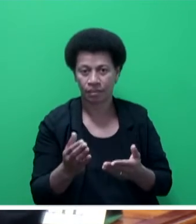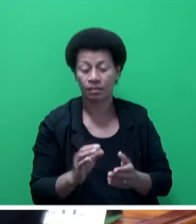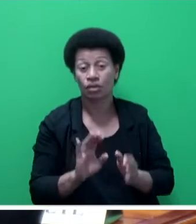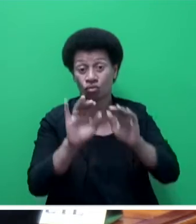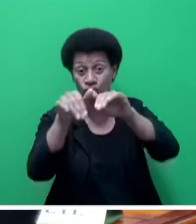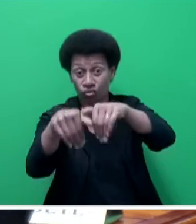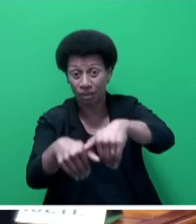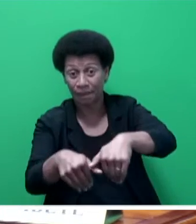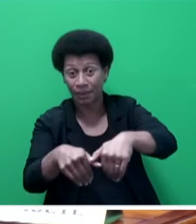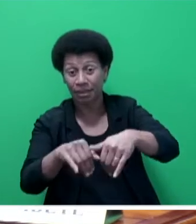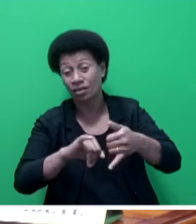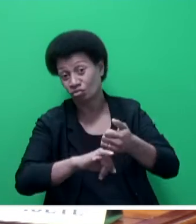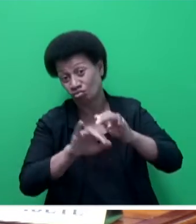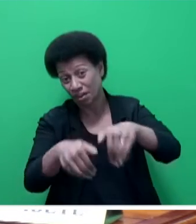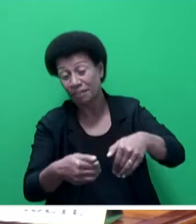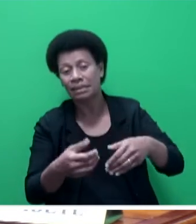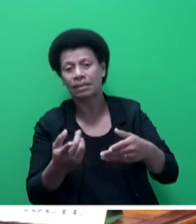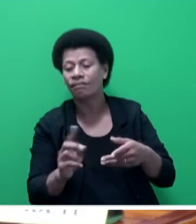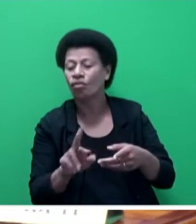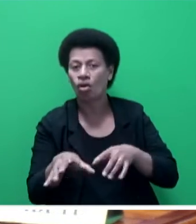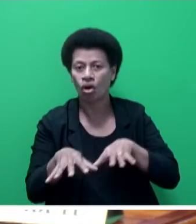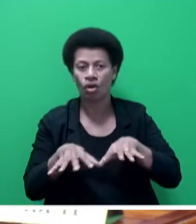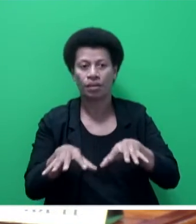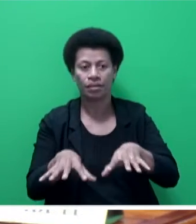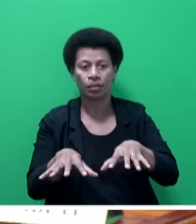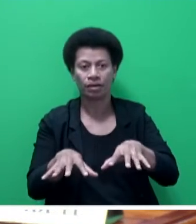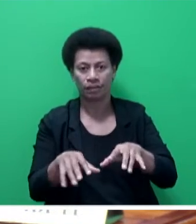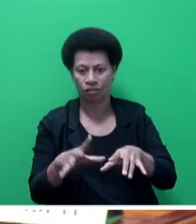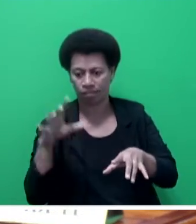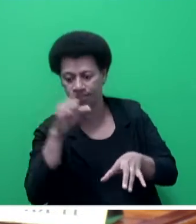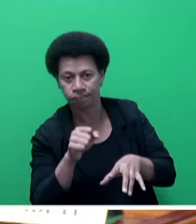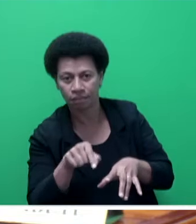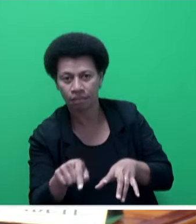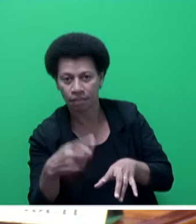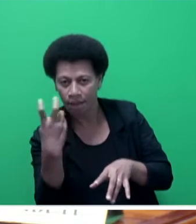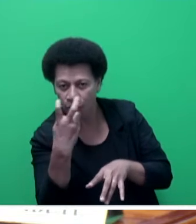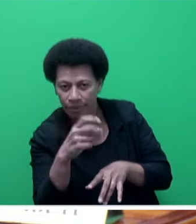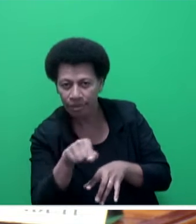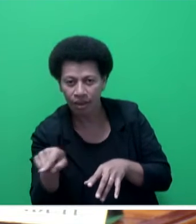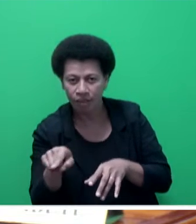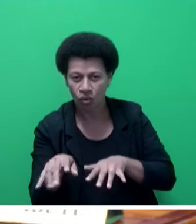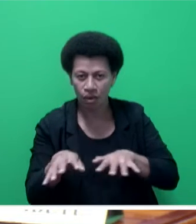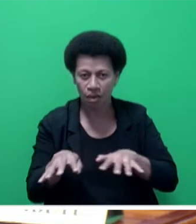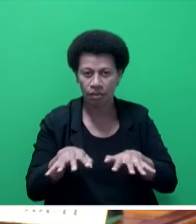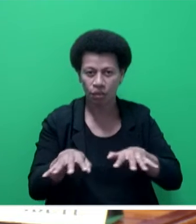by earthquakes. In terms of the detection, monitoring of earthquakes in Fiji, we have